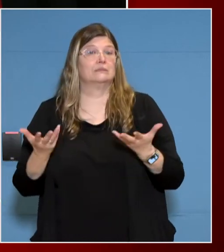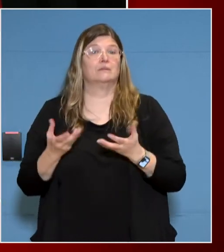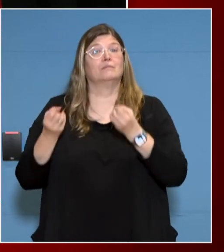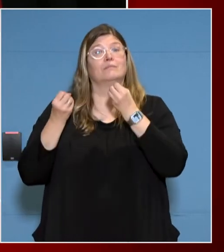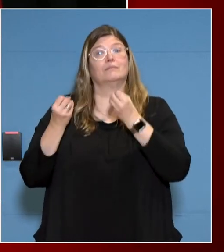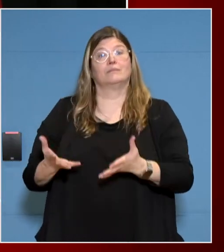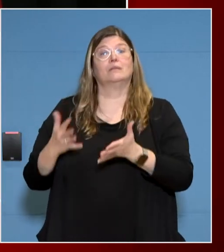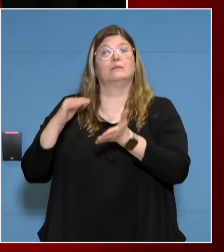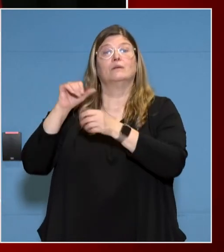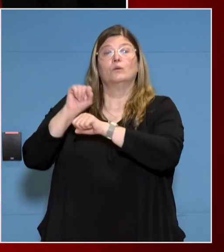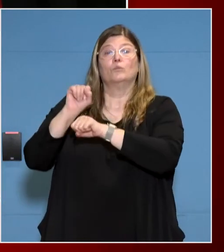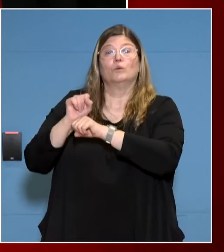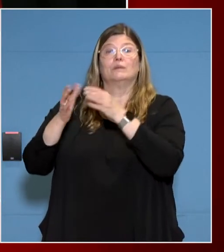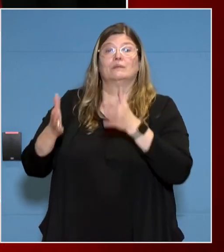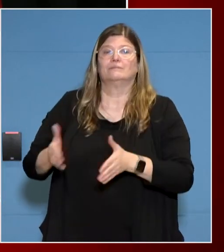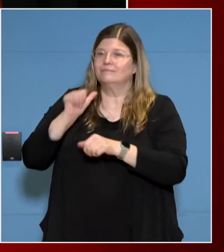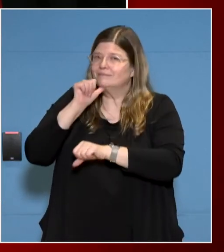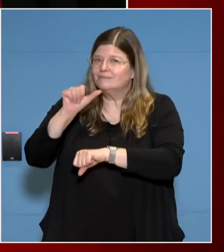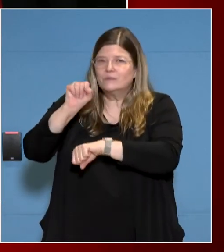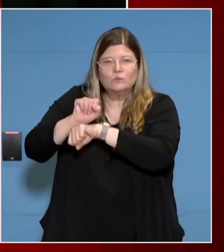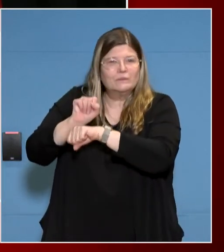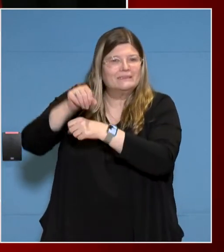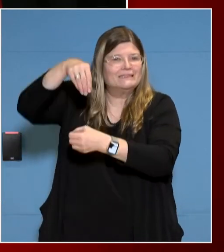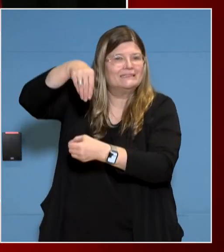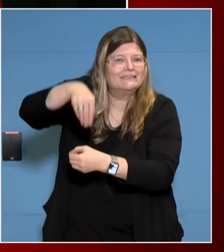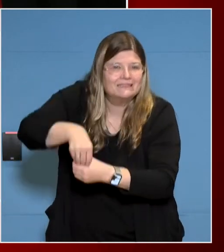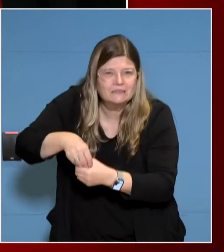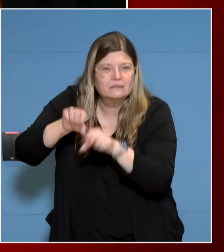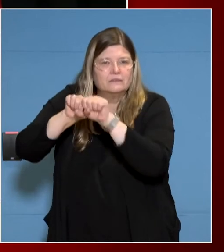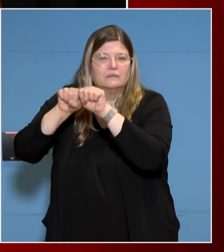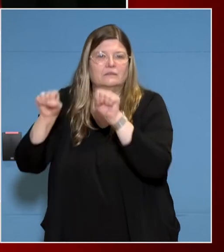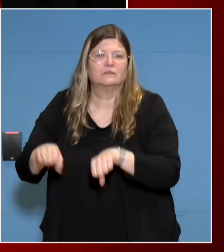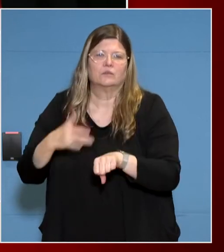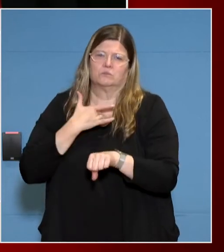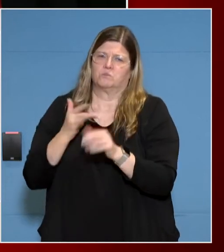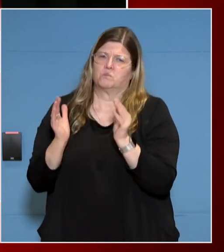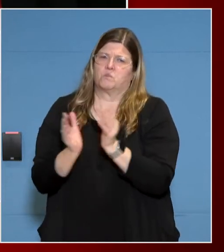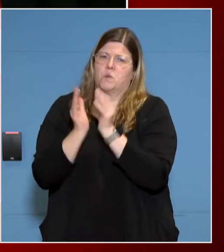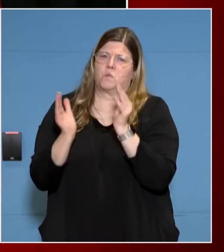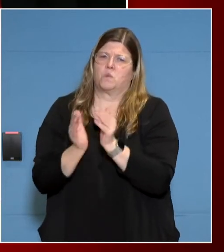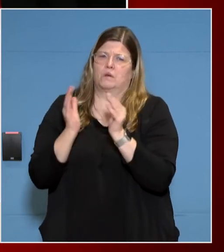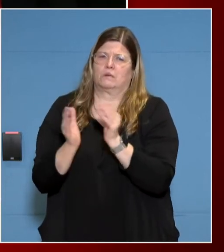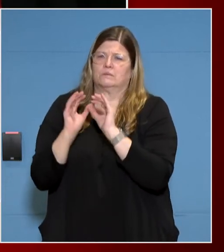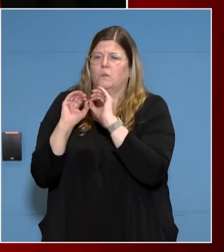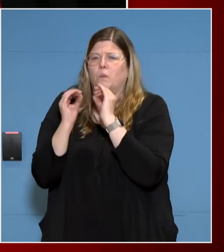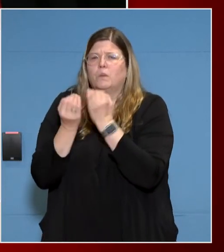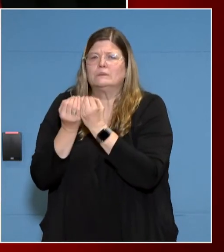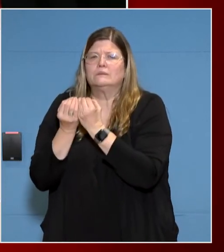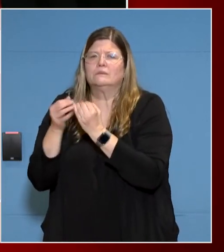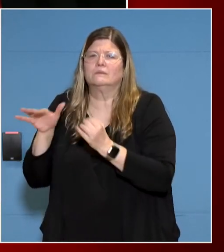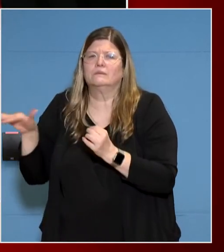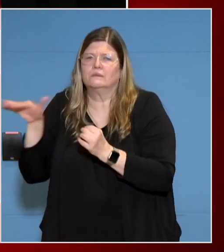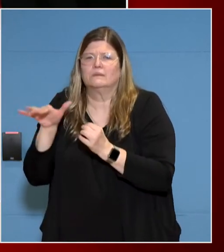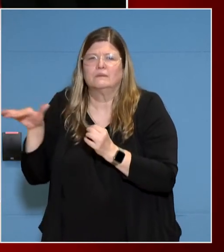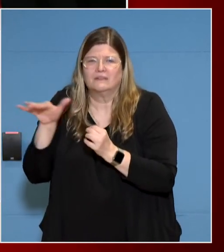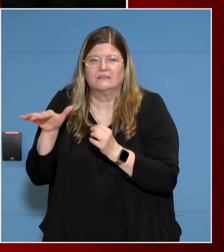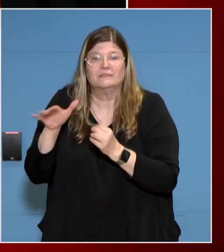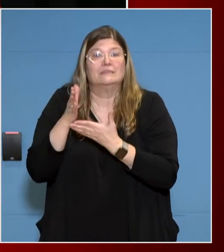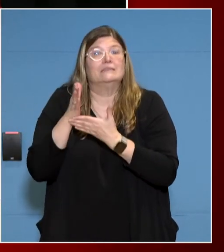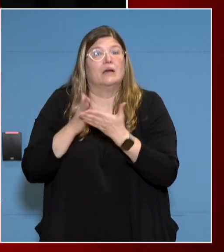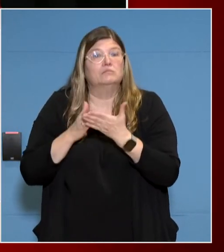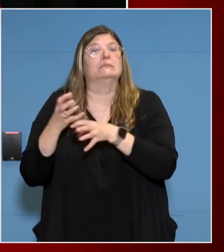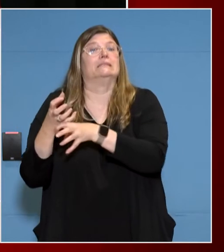work in health systems. They work in smaller organizations. Some of them were vaccinated within DC through our